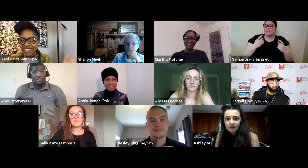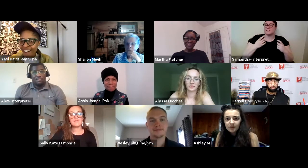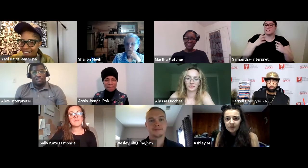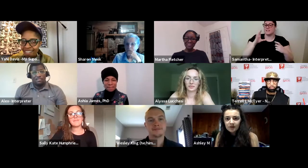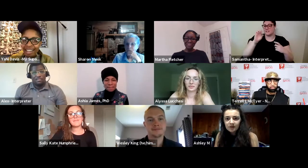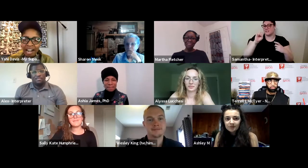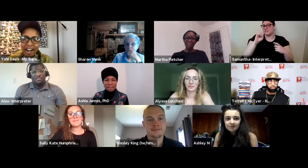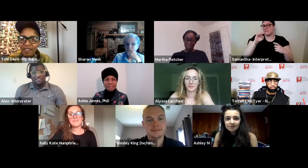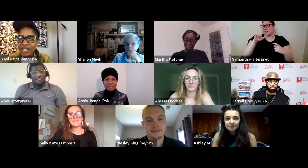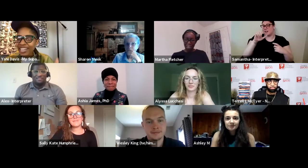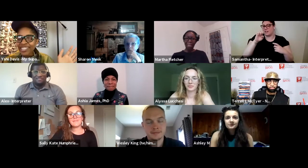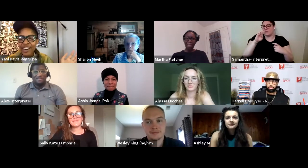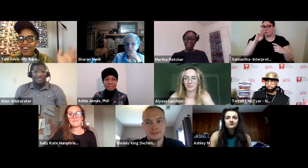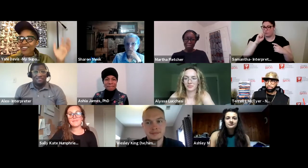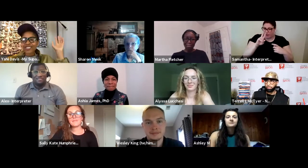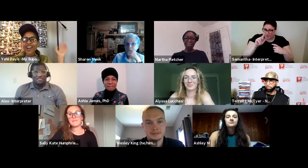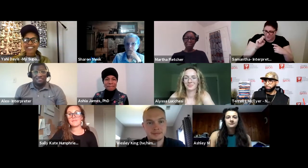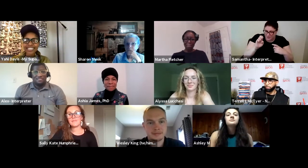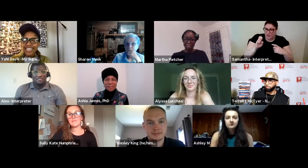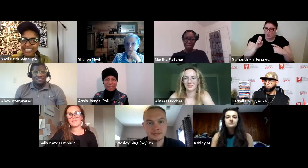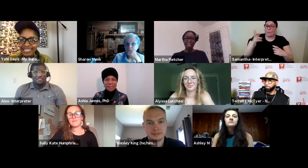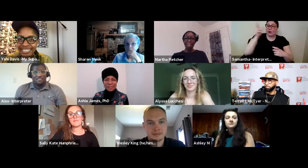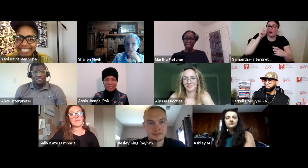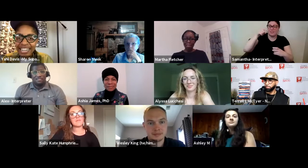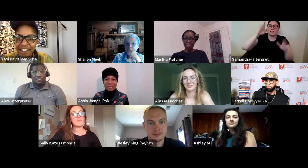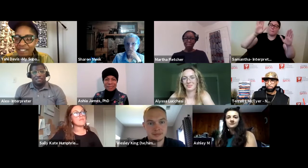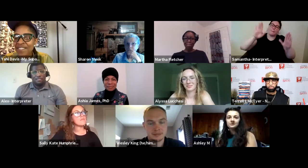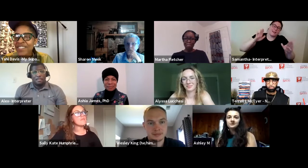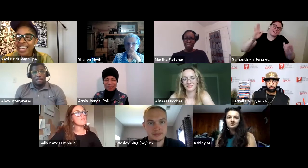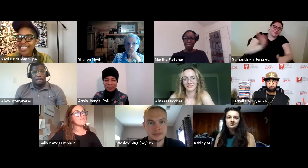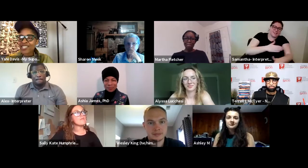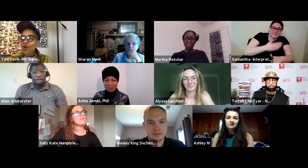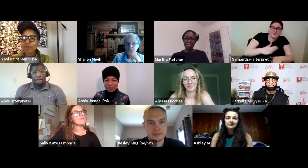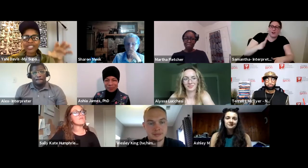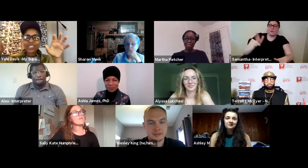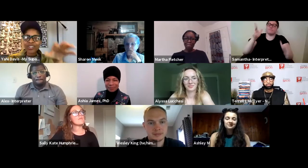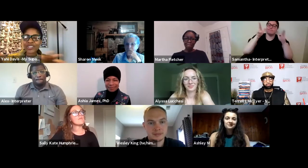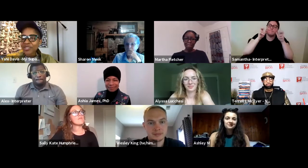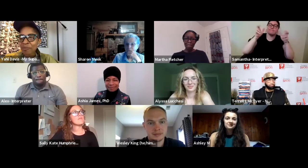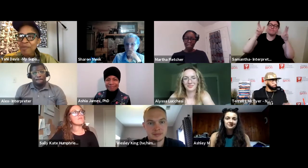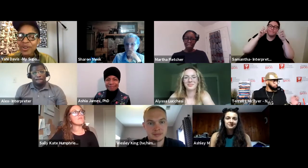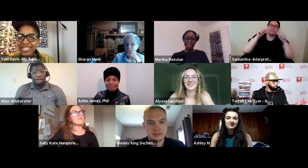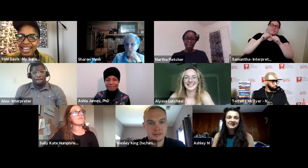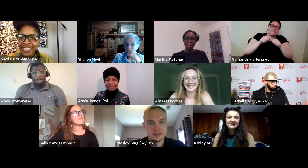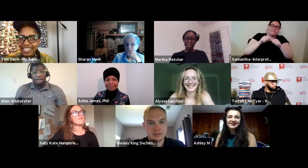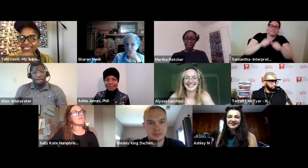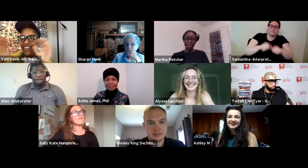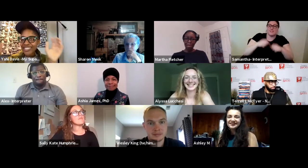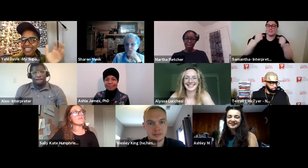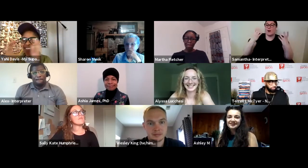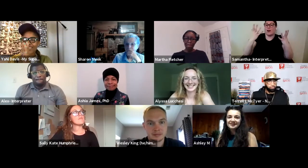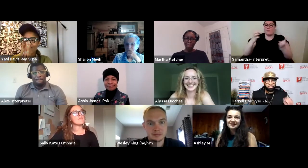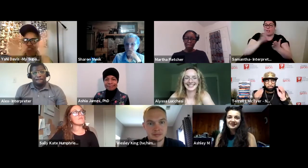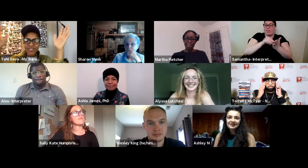great song. We heard it throughout the ages. And so we're about to learn a little bit more sign here